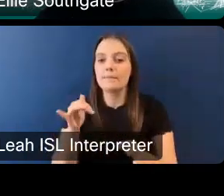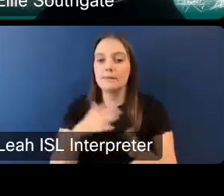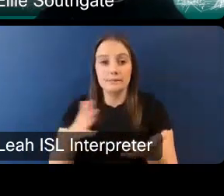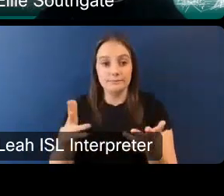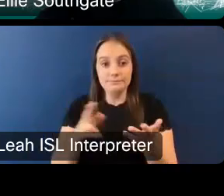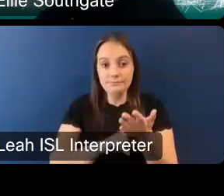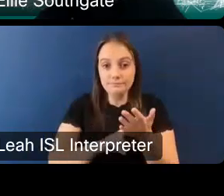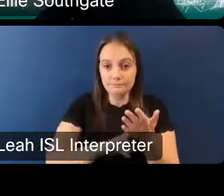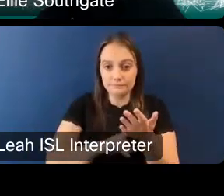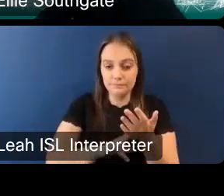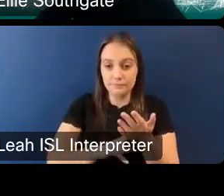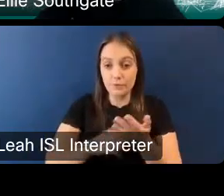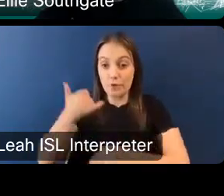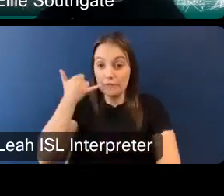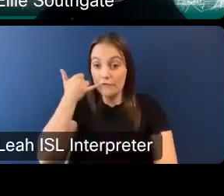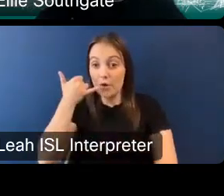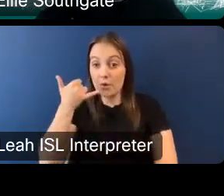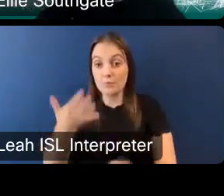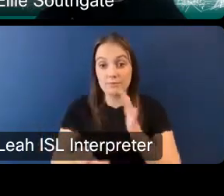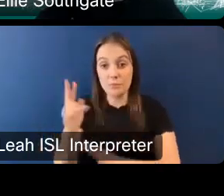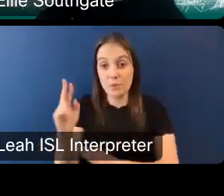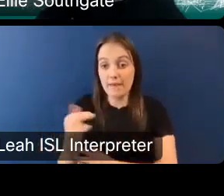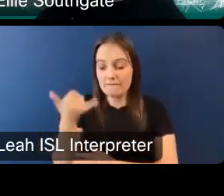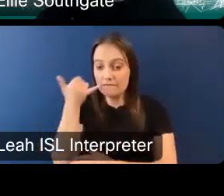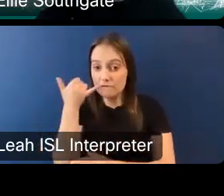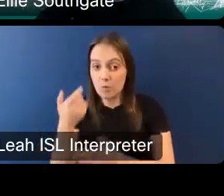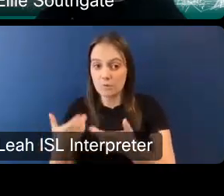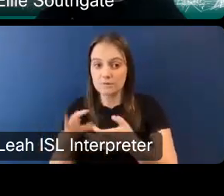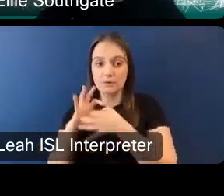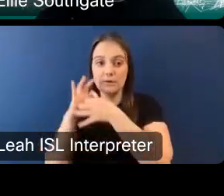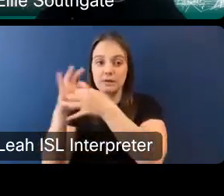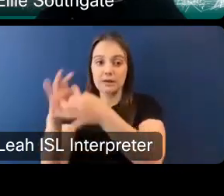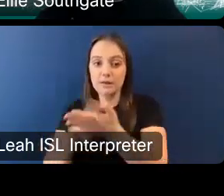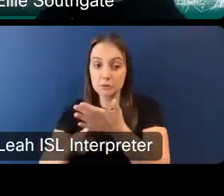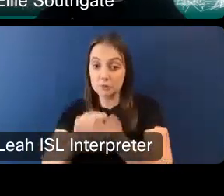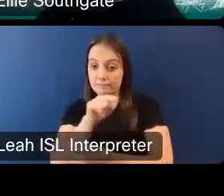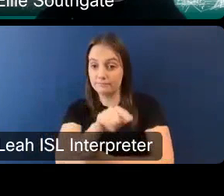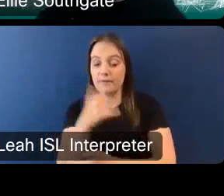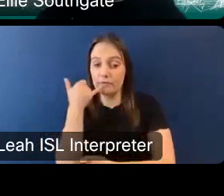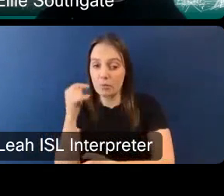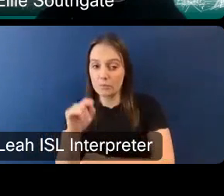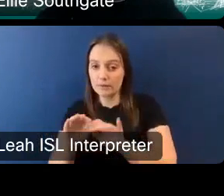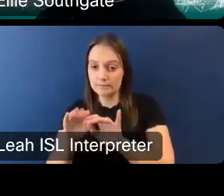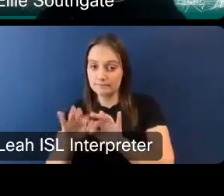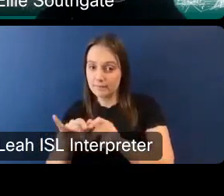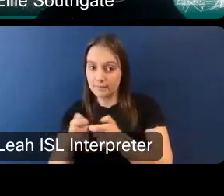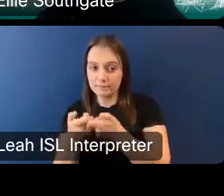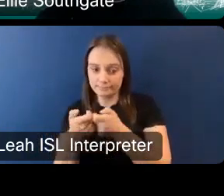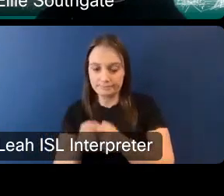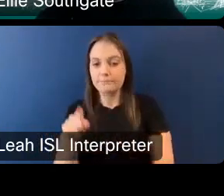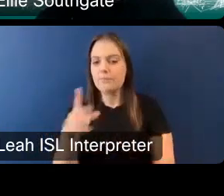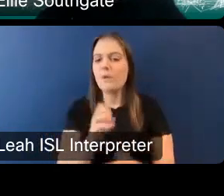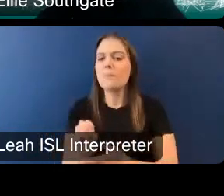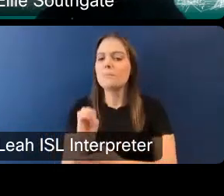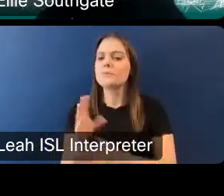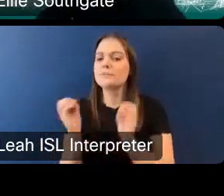your phone if you have one available to dial in using the details here. These details will be shared in the chat